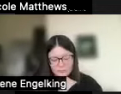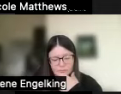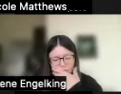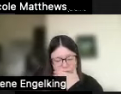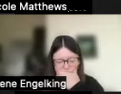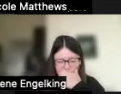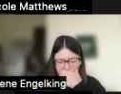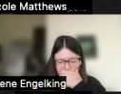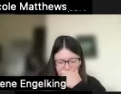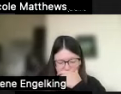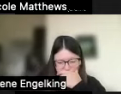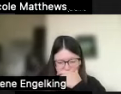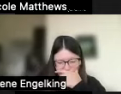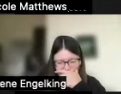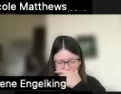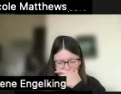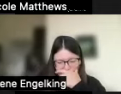So.